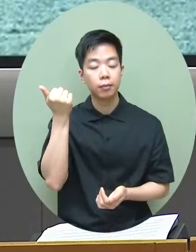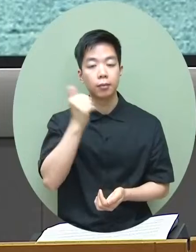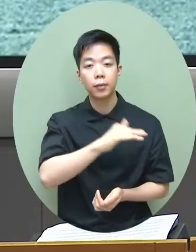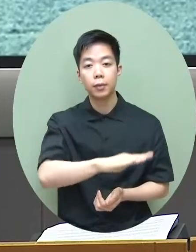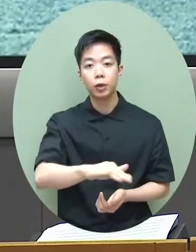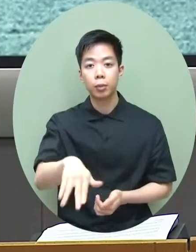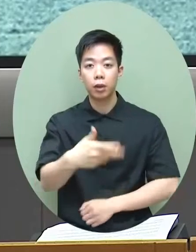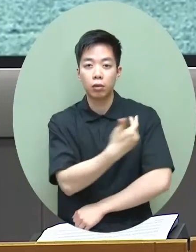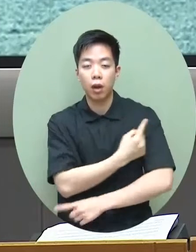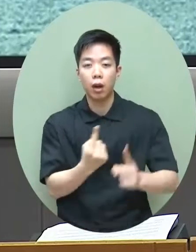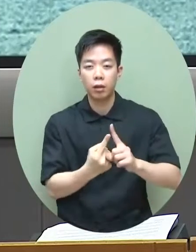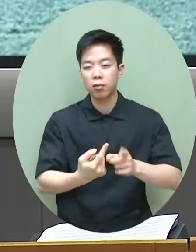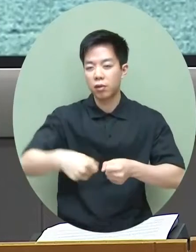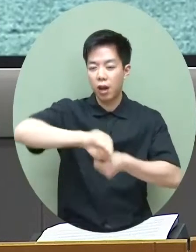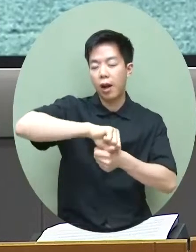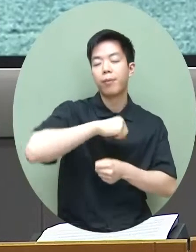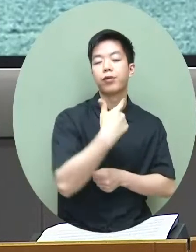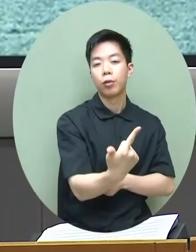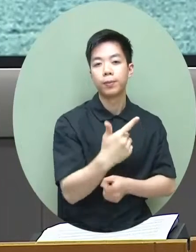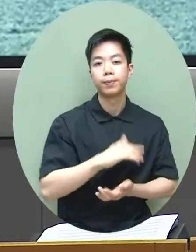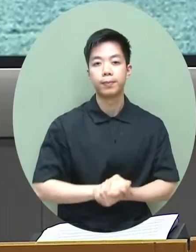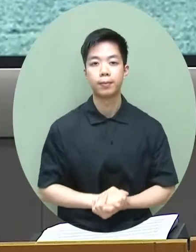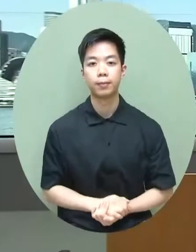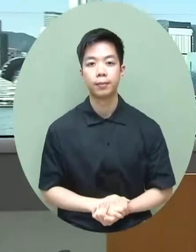boost the vaccination rate for this age group. Next.